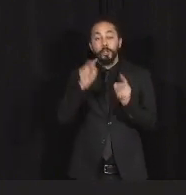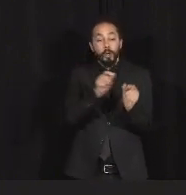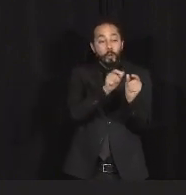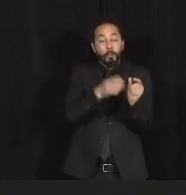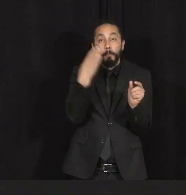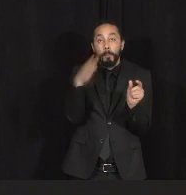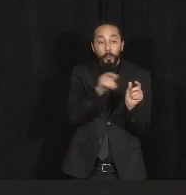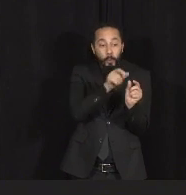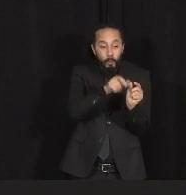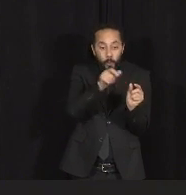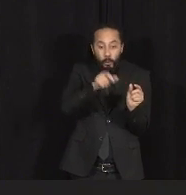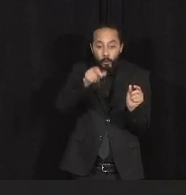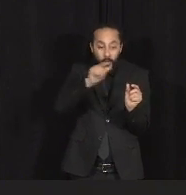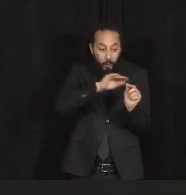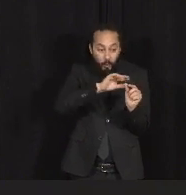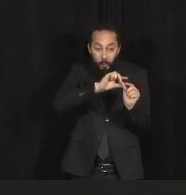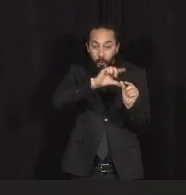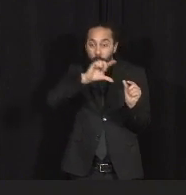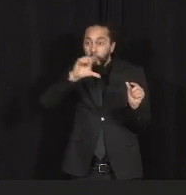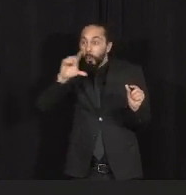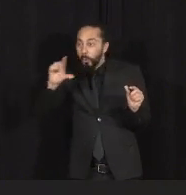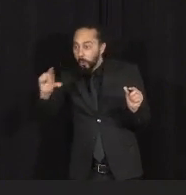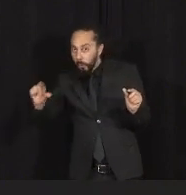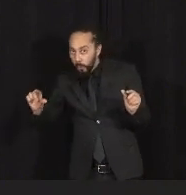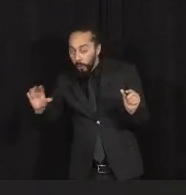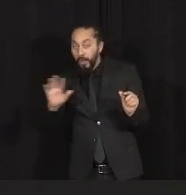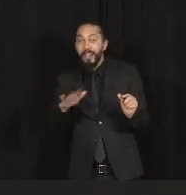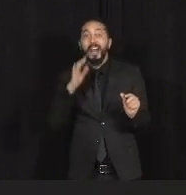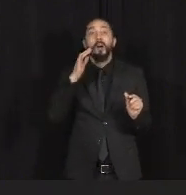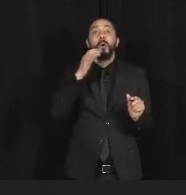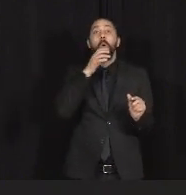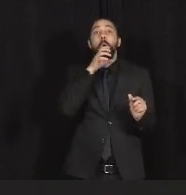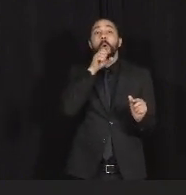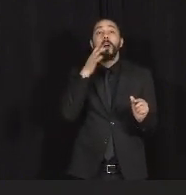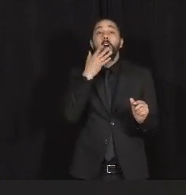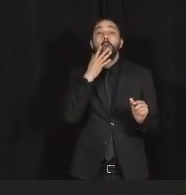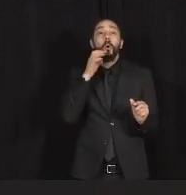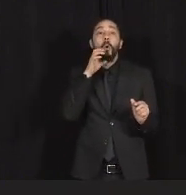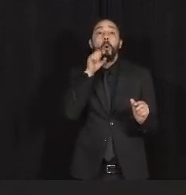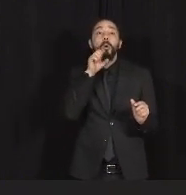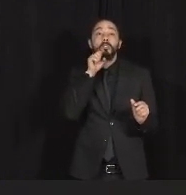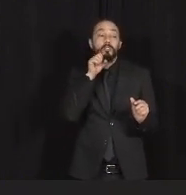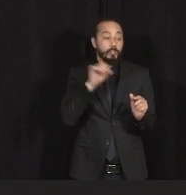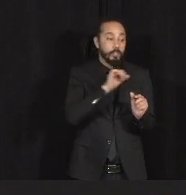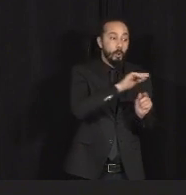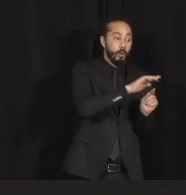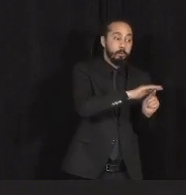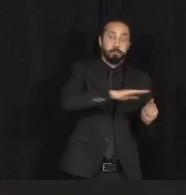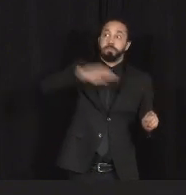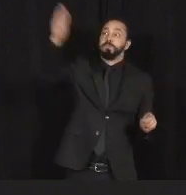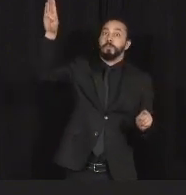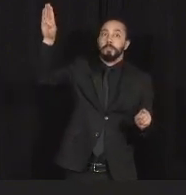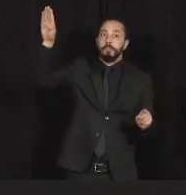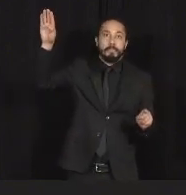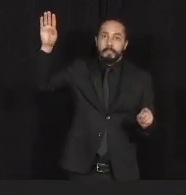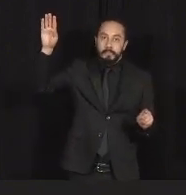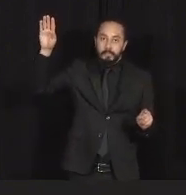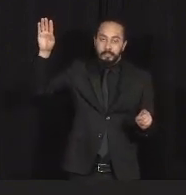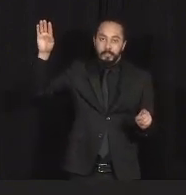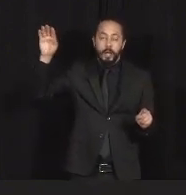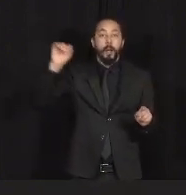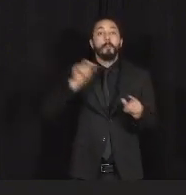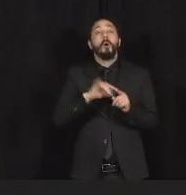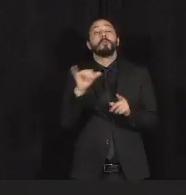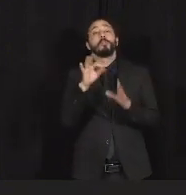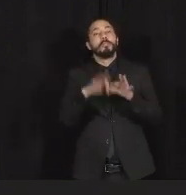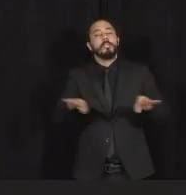bars, that is not a good thing. That becomes much more difficult for us to meet. The second is, what is the slope? We've got this modeled